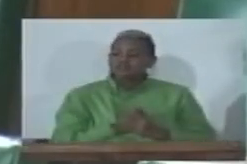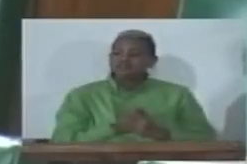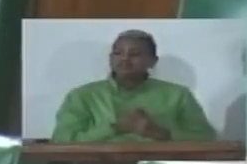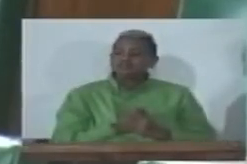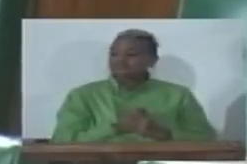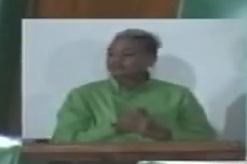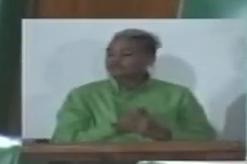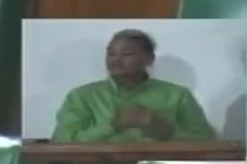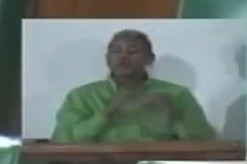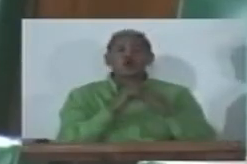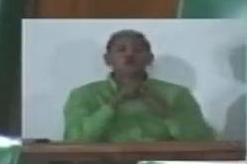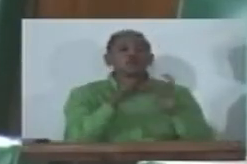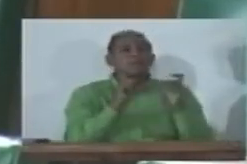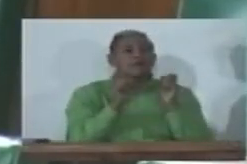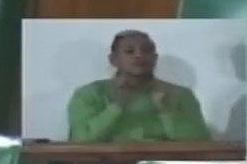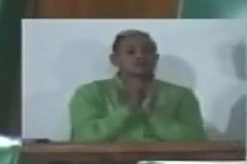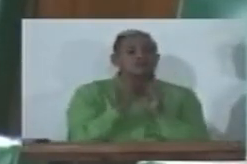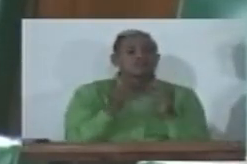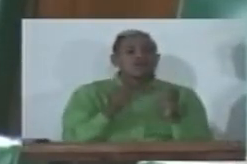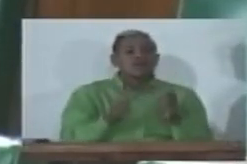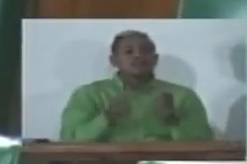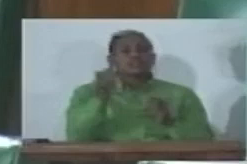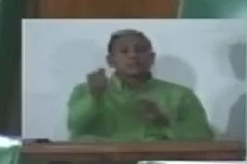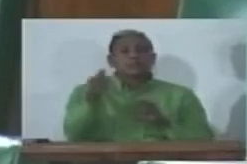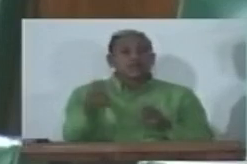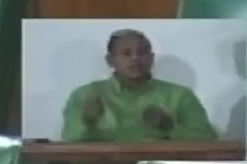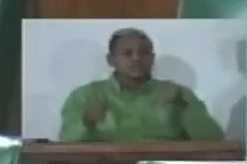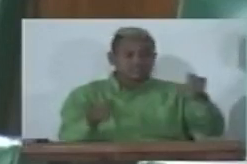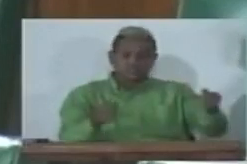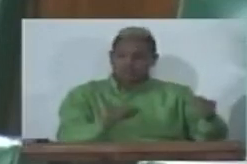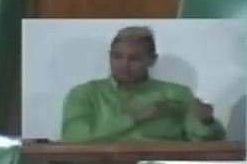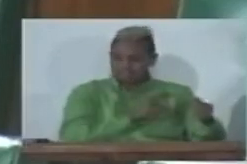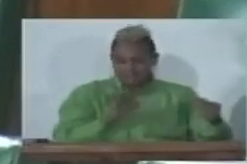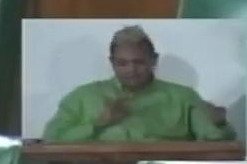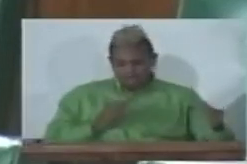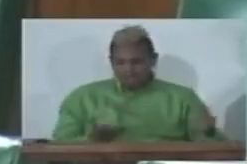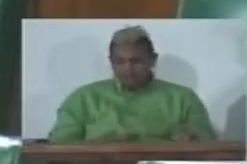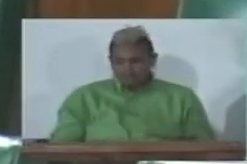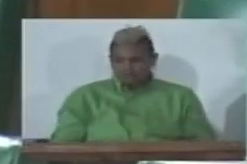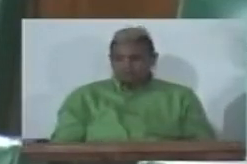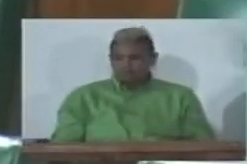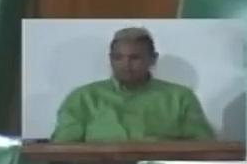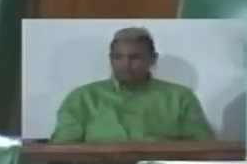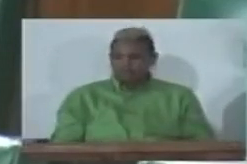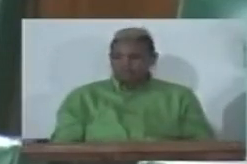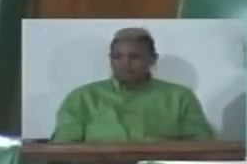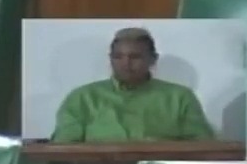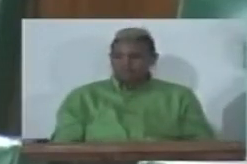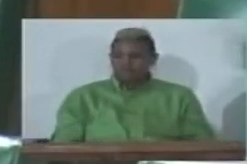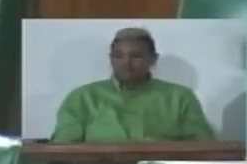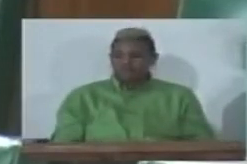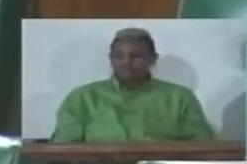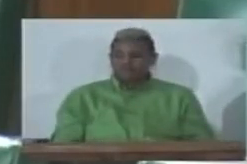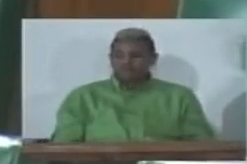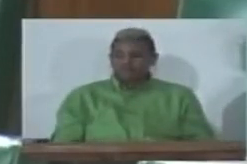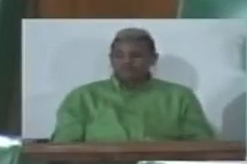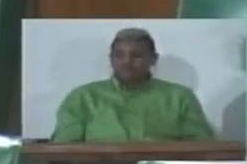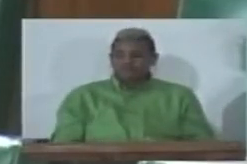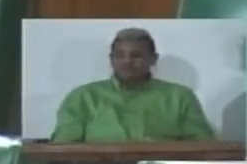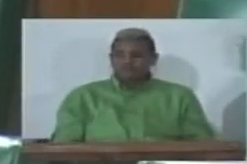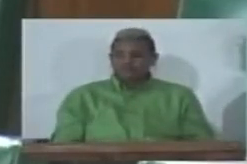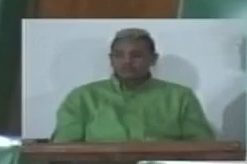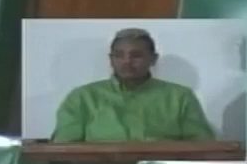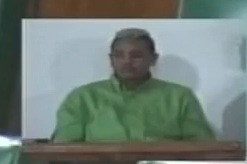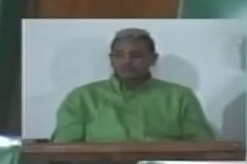how you're treating with the placement of employees, how you treat with